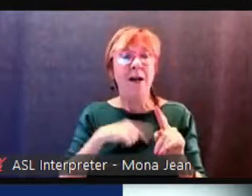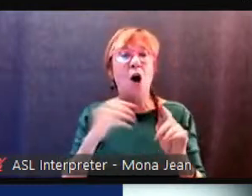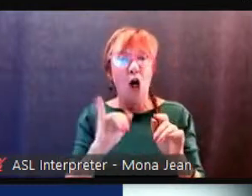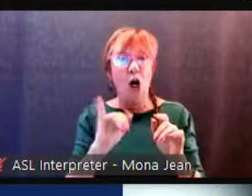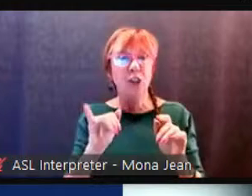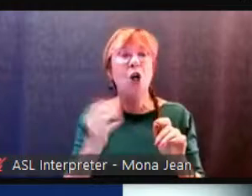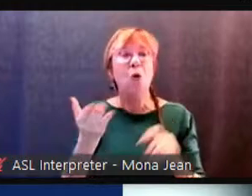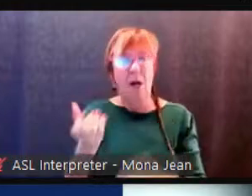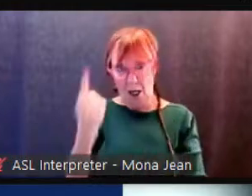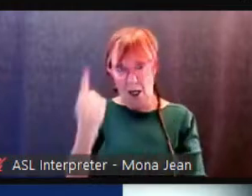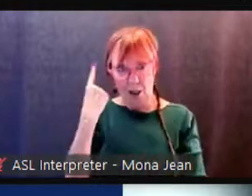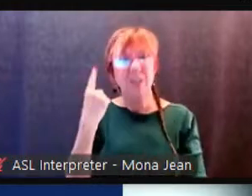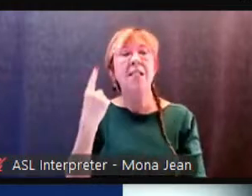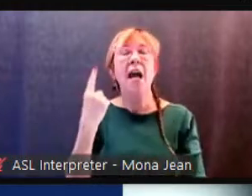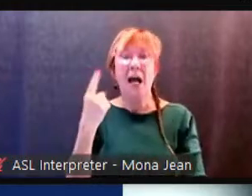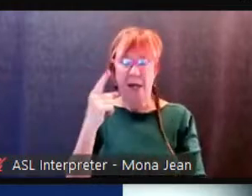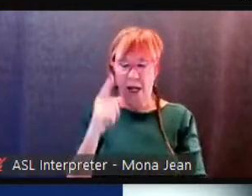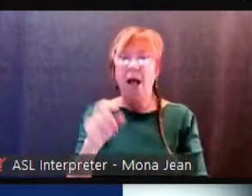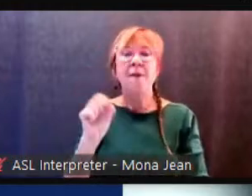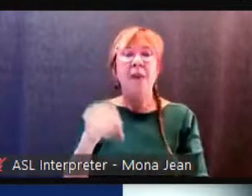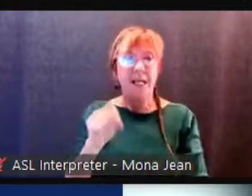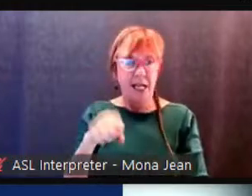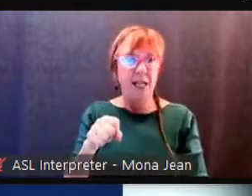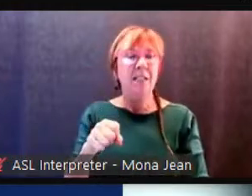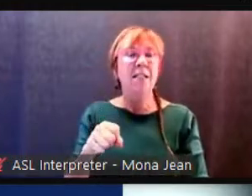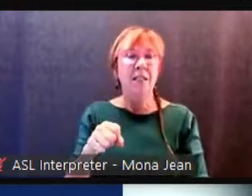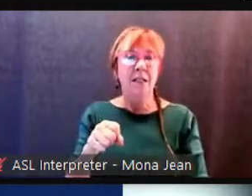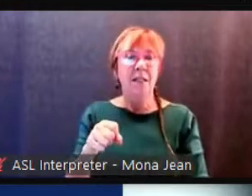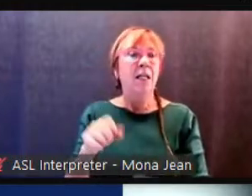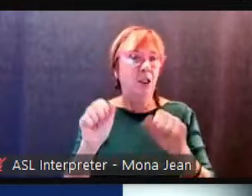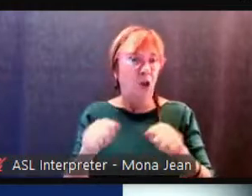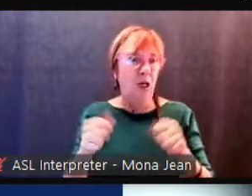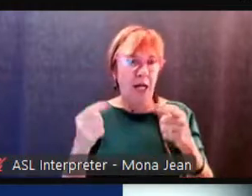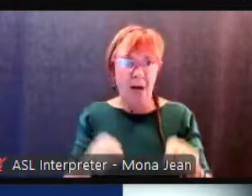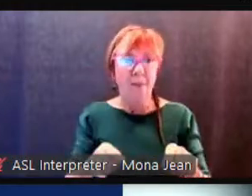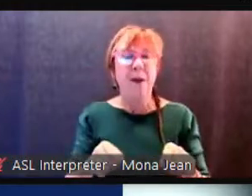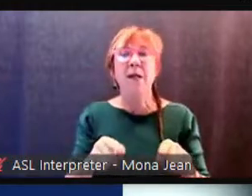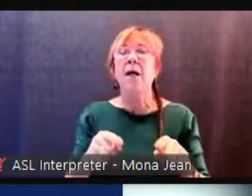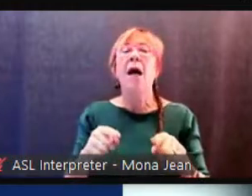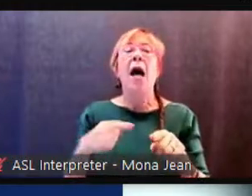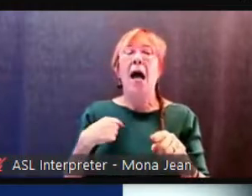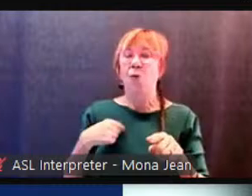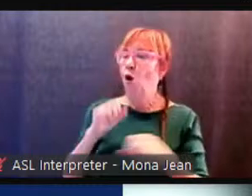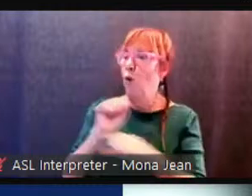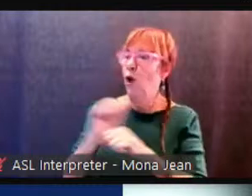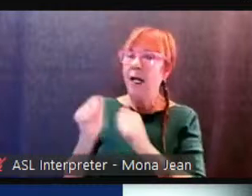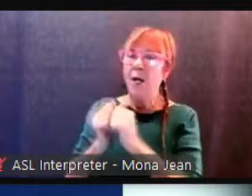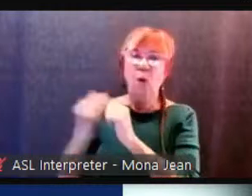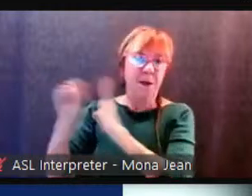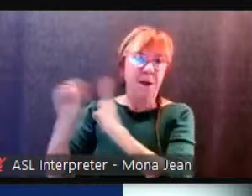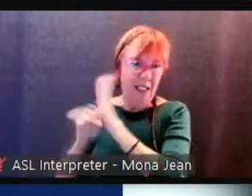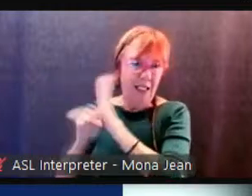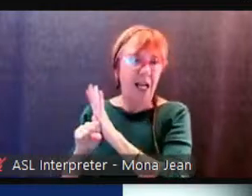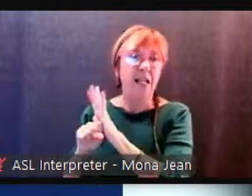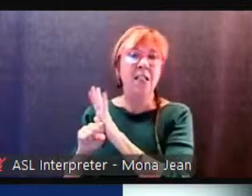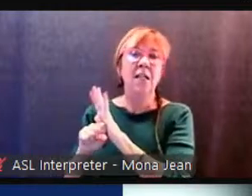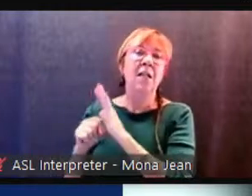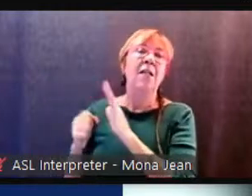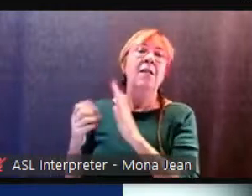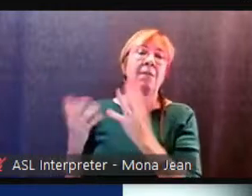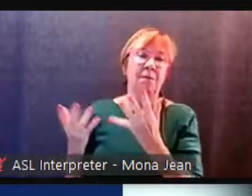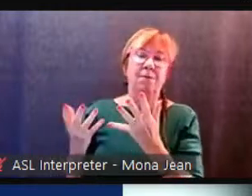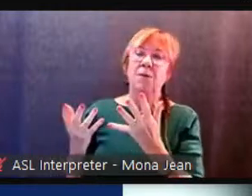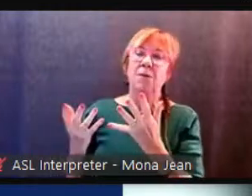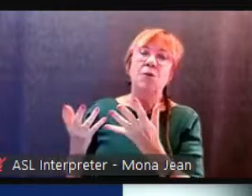recognized this potential opportunity as coming down through state executive orders, and we are working as expeditiously as possible with